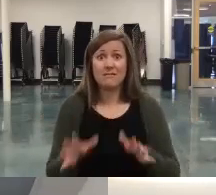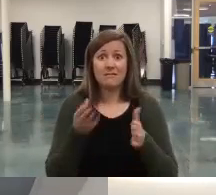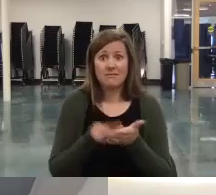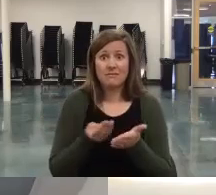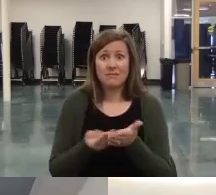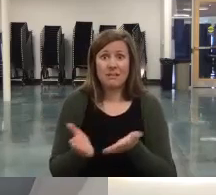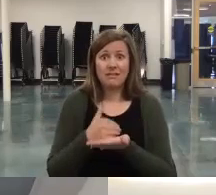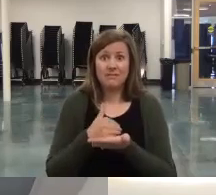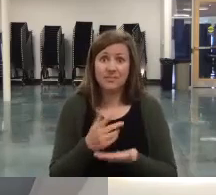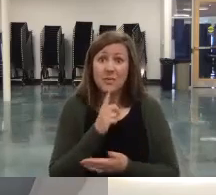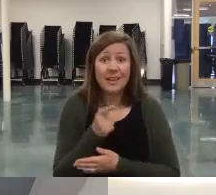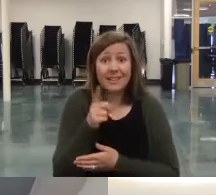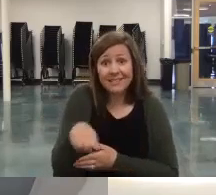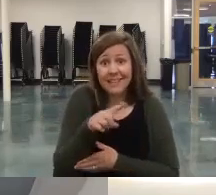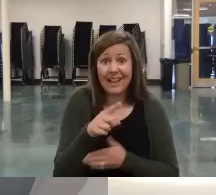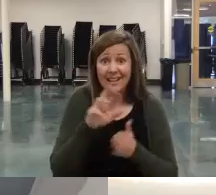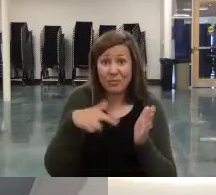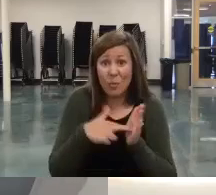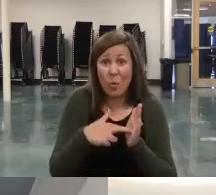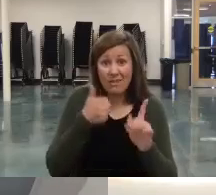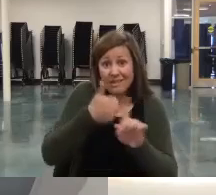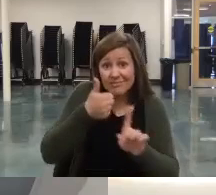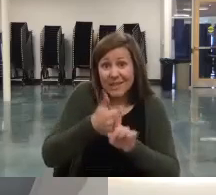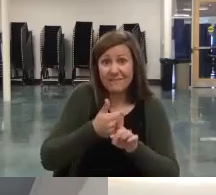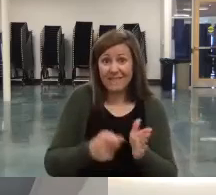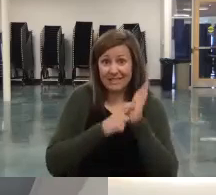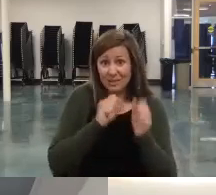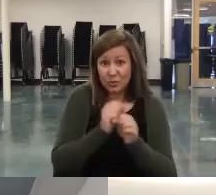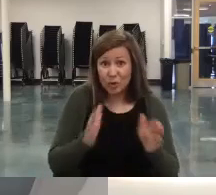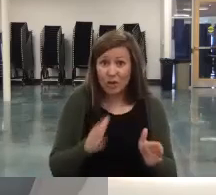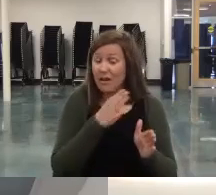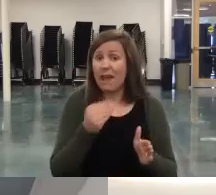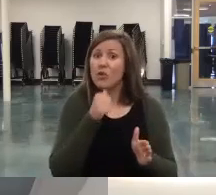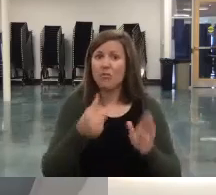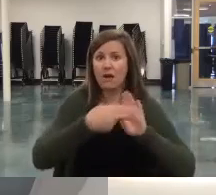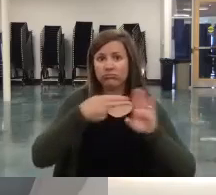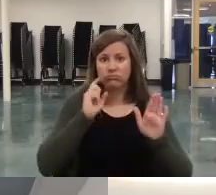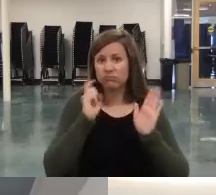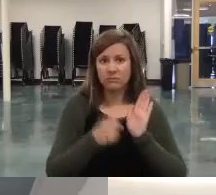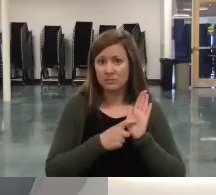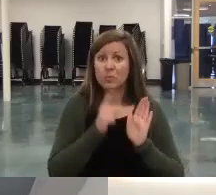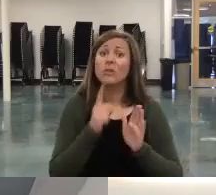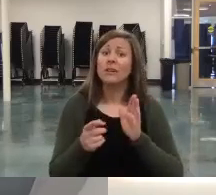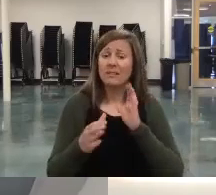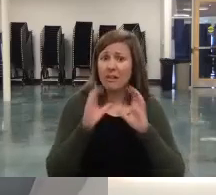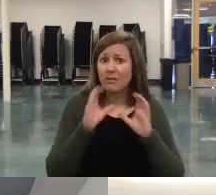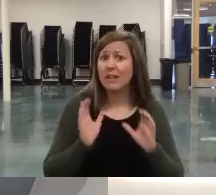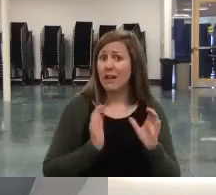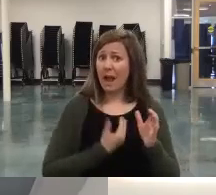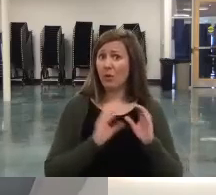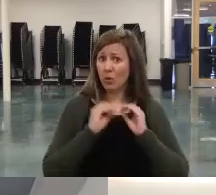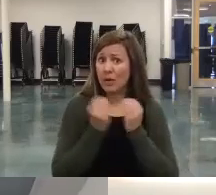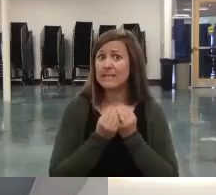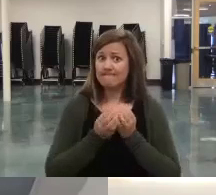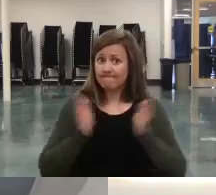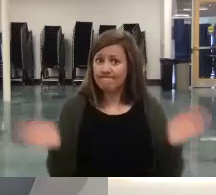have been serving in a role of an essential worker and are not recognized as such. And those are conversations our organization will continue to push on